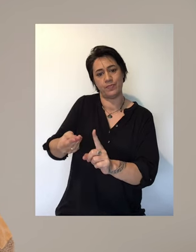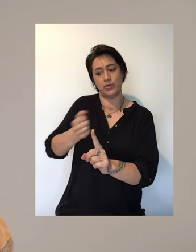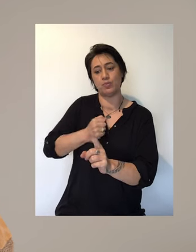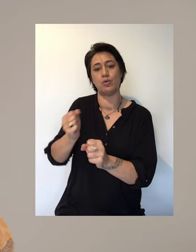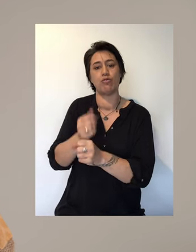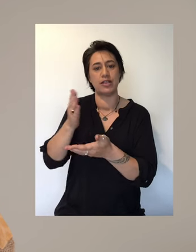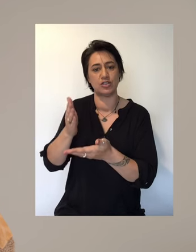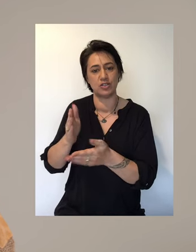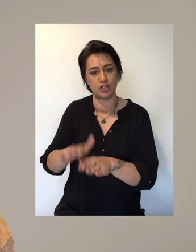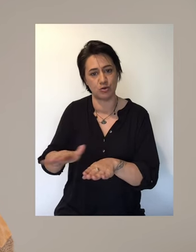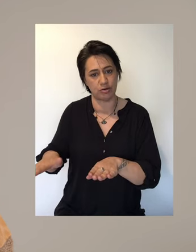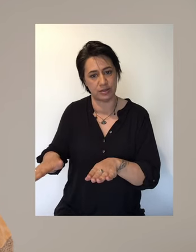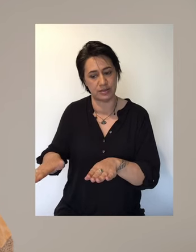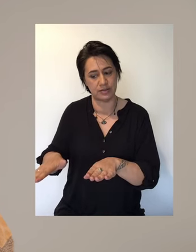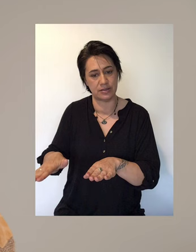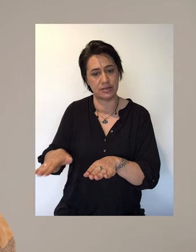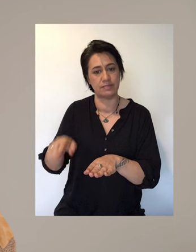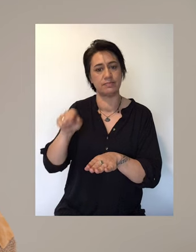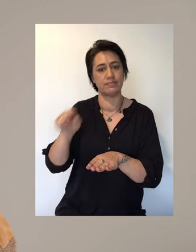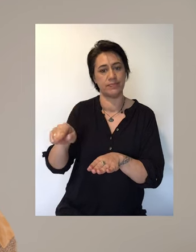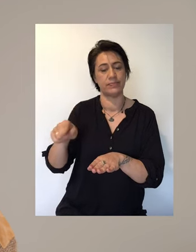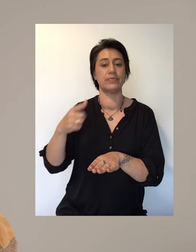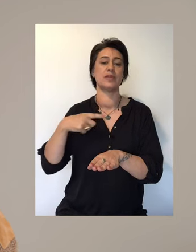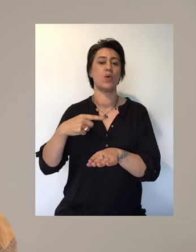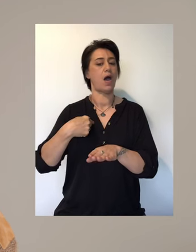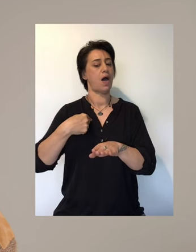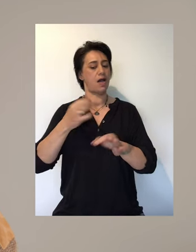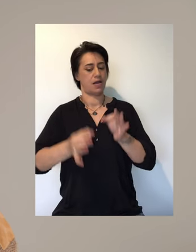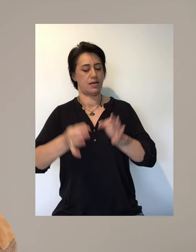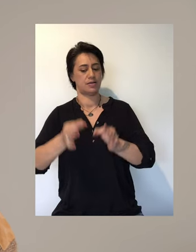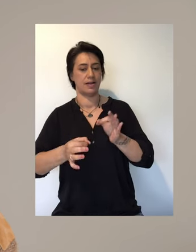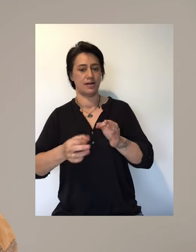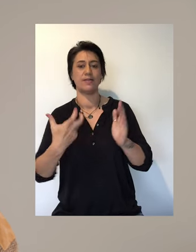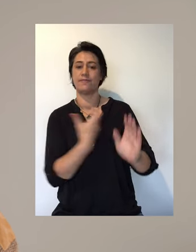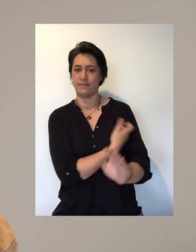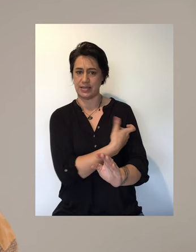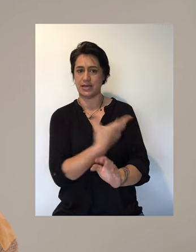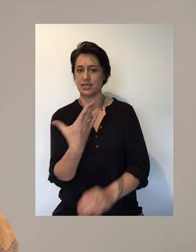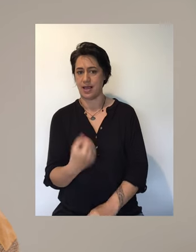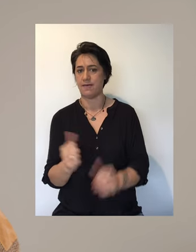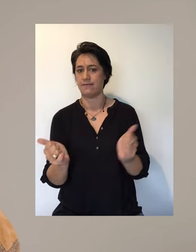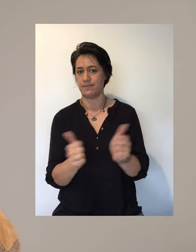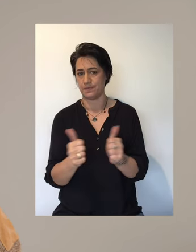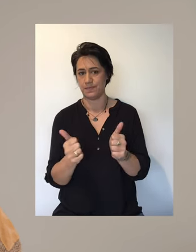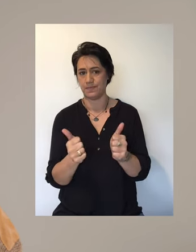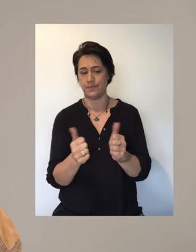mokopuna. So for that reason, I decided to be vaccinated.